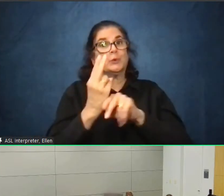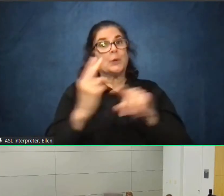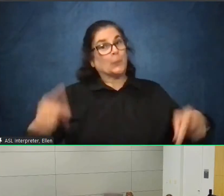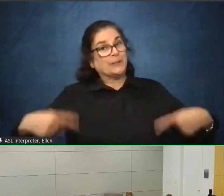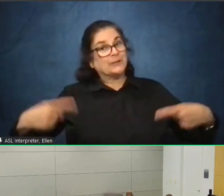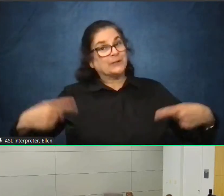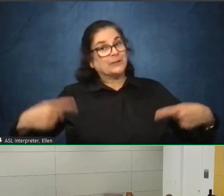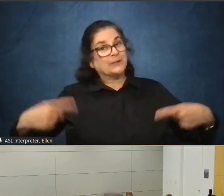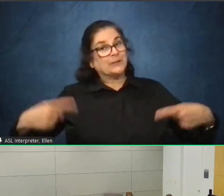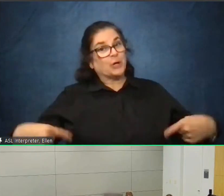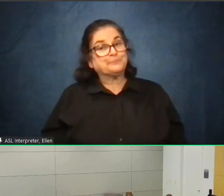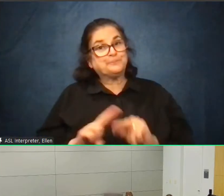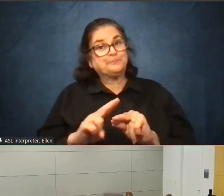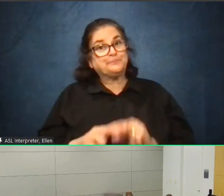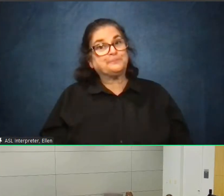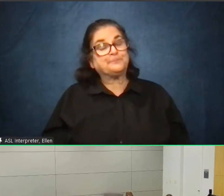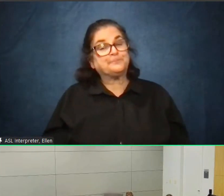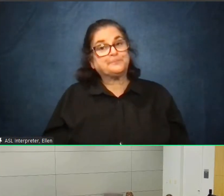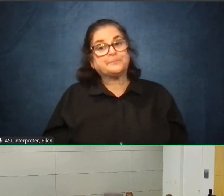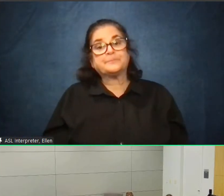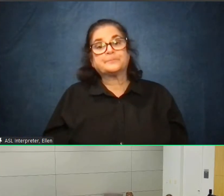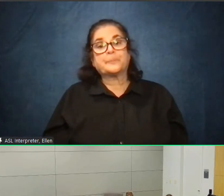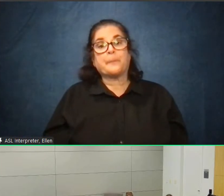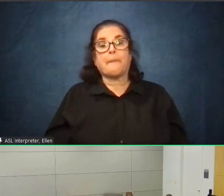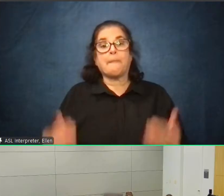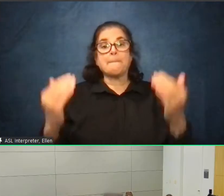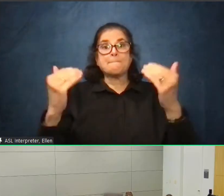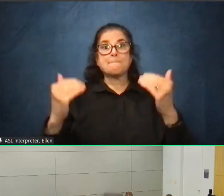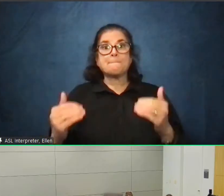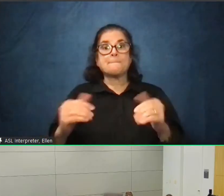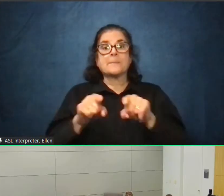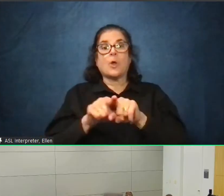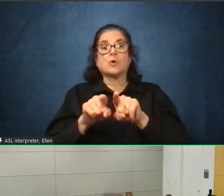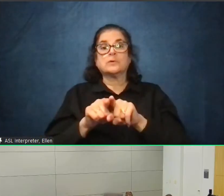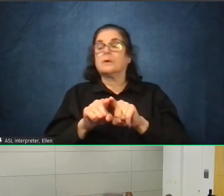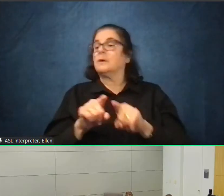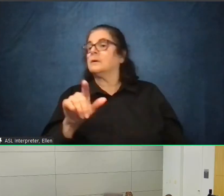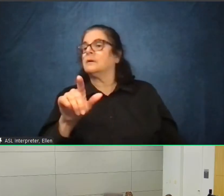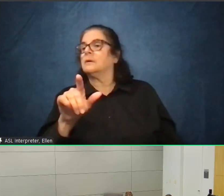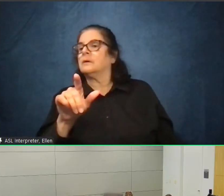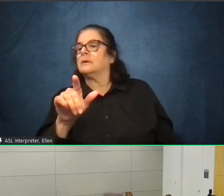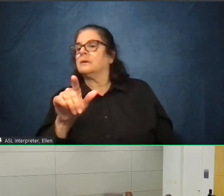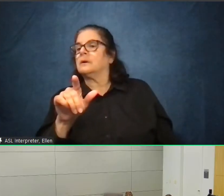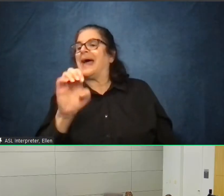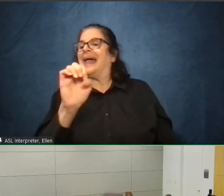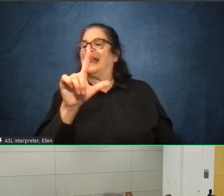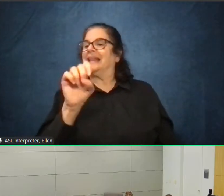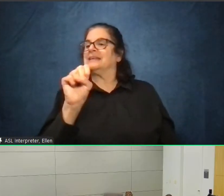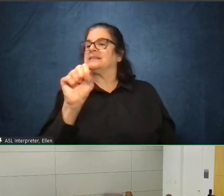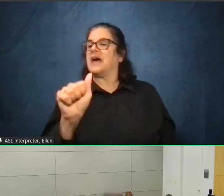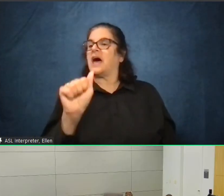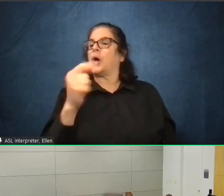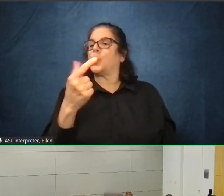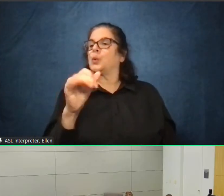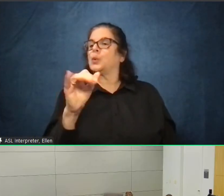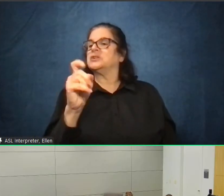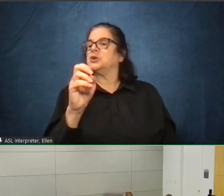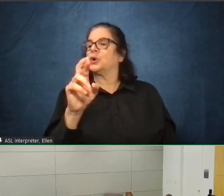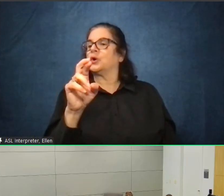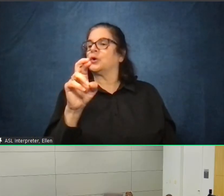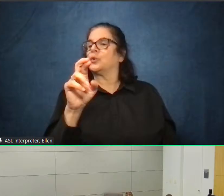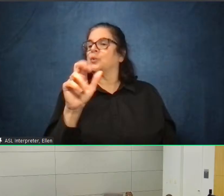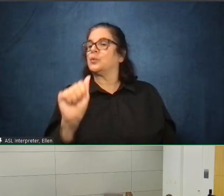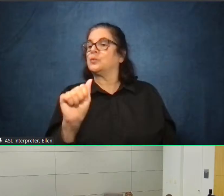Up next, Elsa Gutierrez. My name is Elsa Gutierrez. I'm the VP of Scheduling and Service Planning. I am